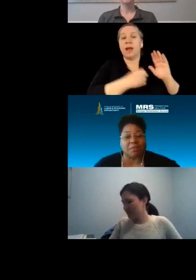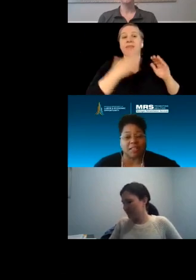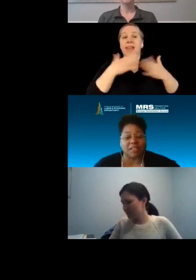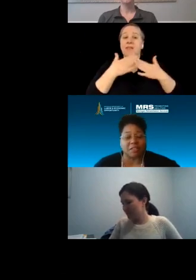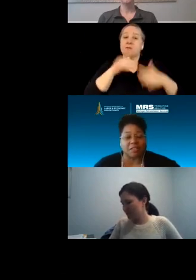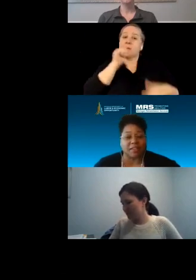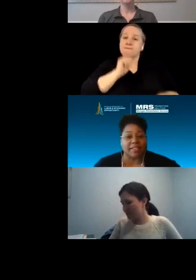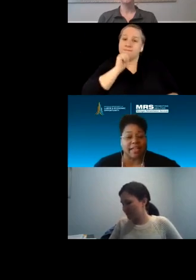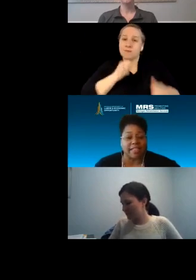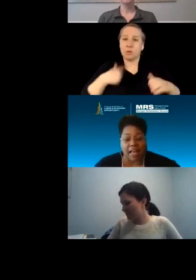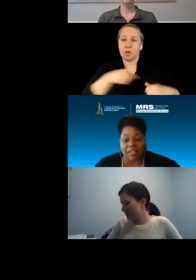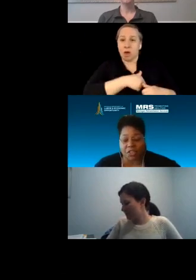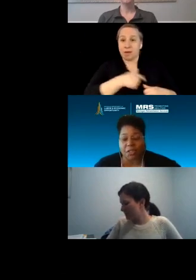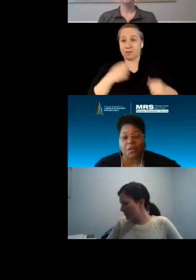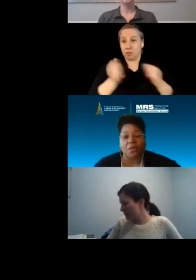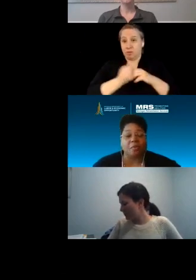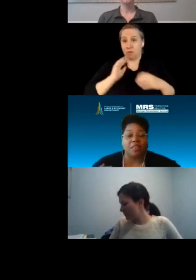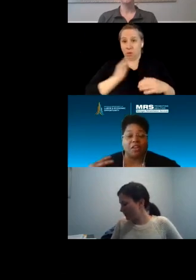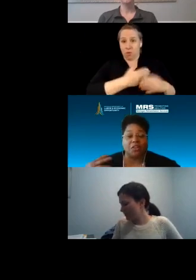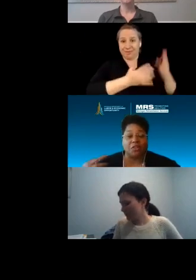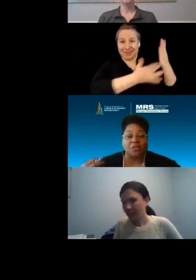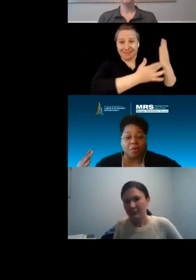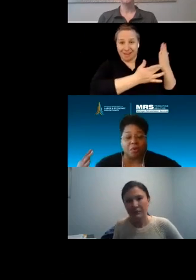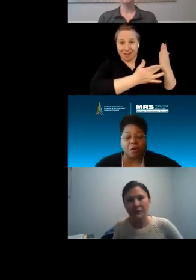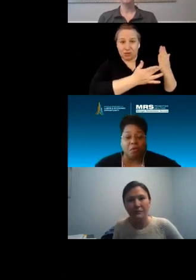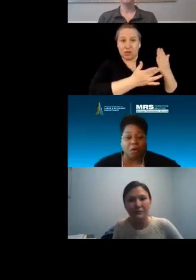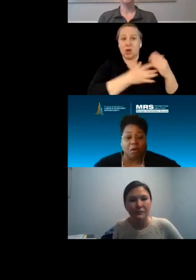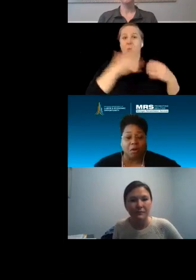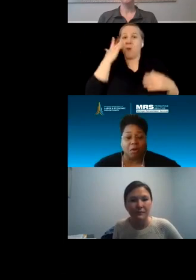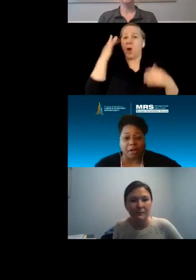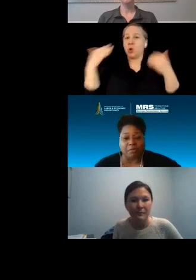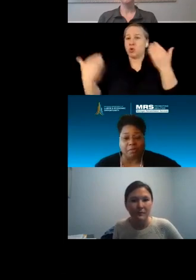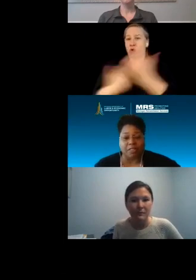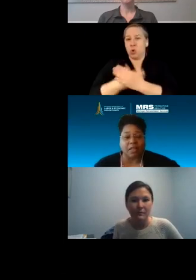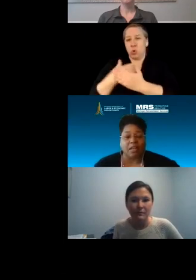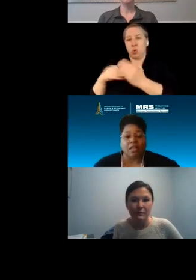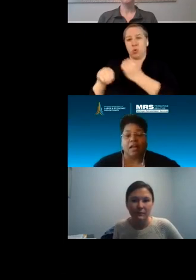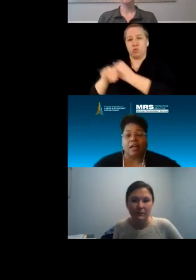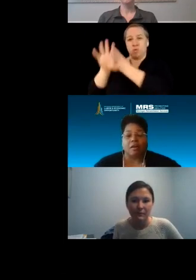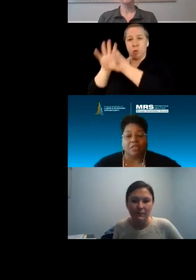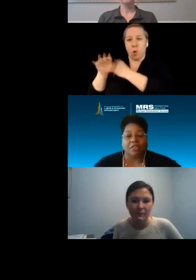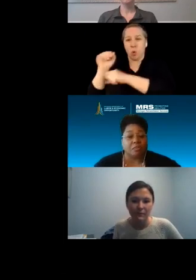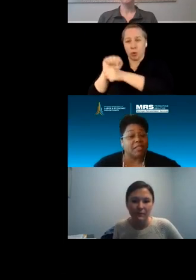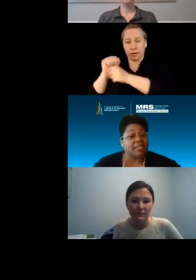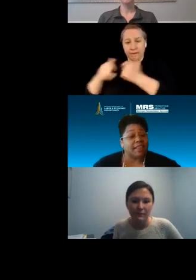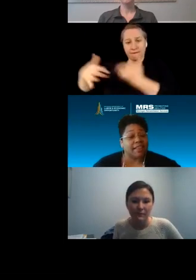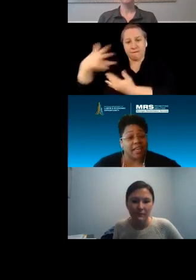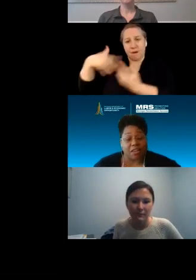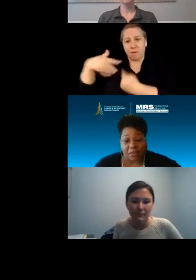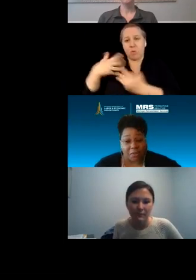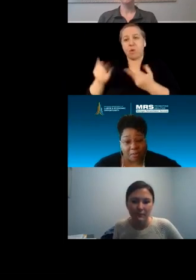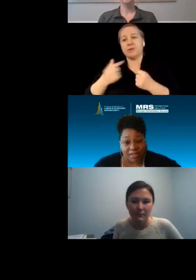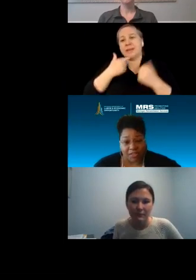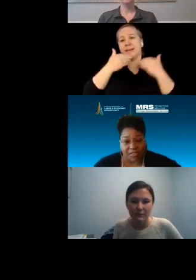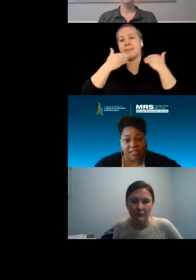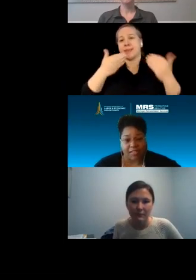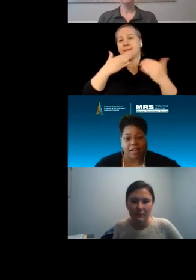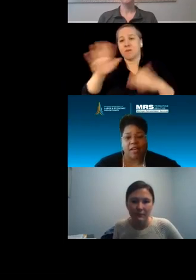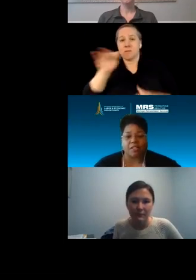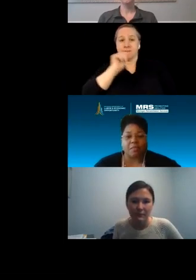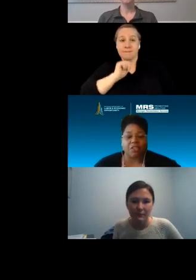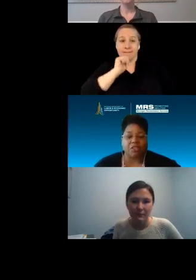patience with us with our technology, with our new remote working environments. We just want to say thank you for your